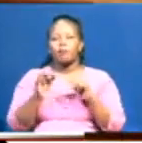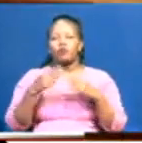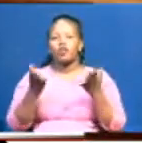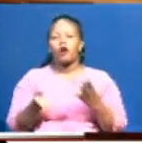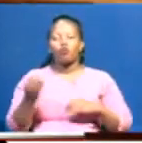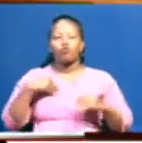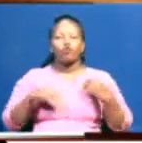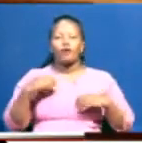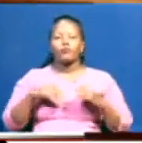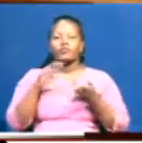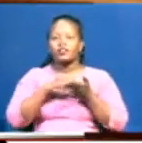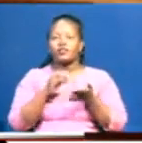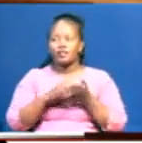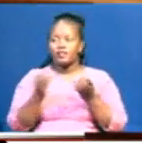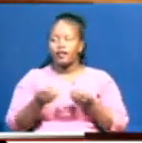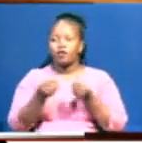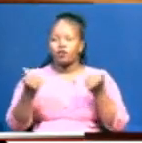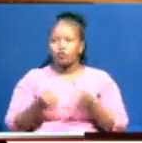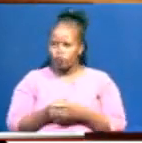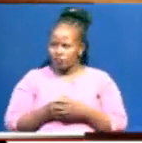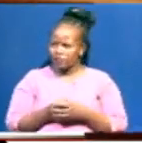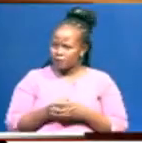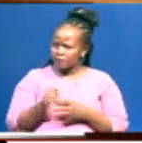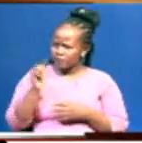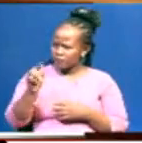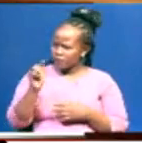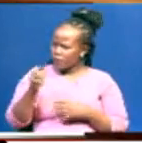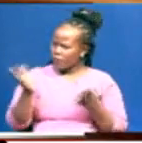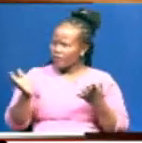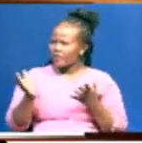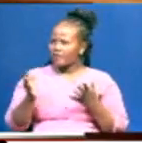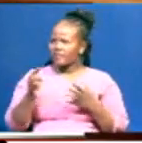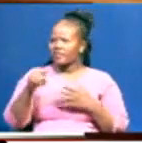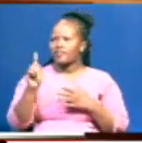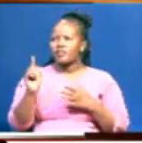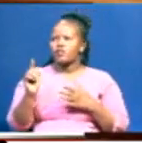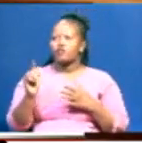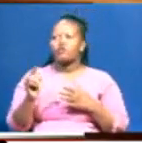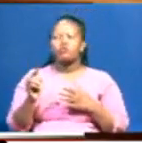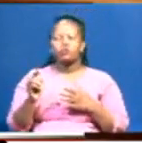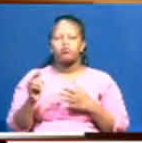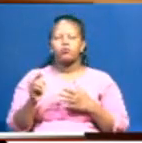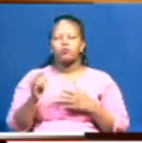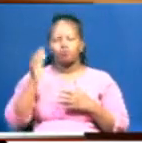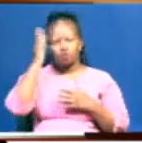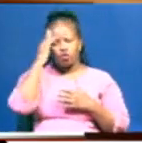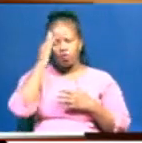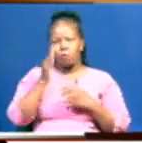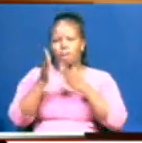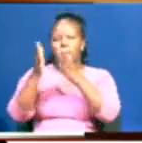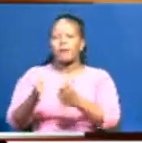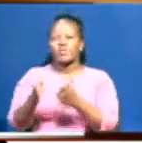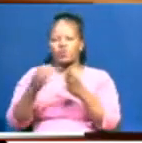handled. Supposing you are completely convinced that somebody is guilty and somebody has robbed this